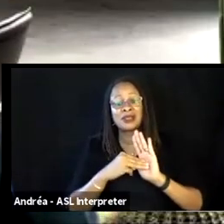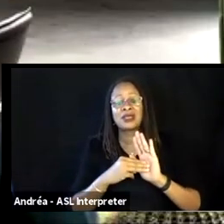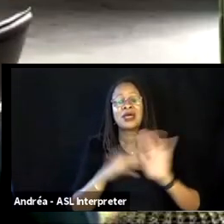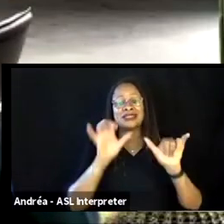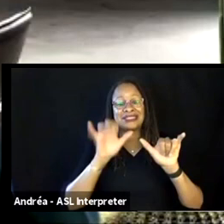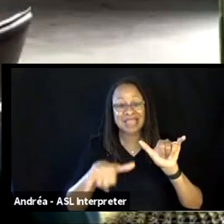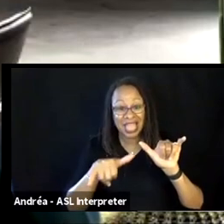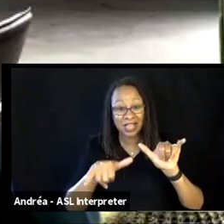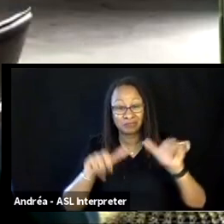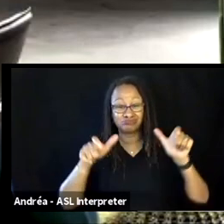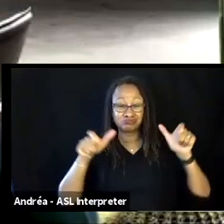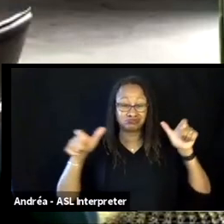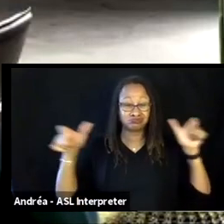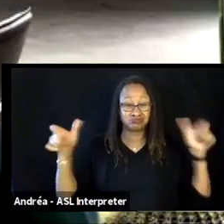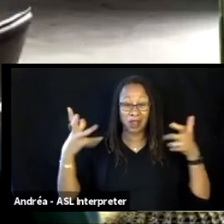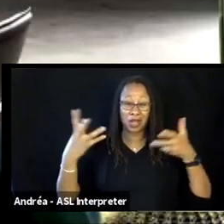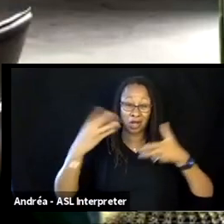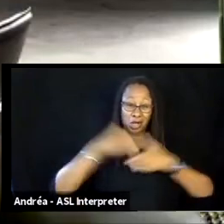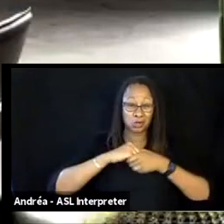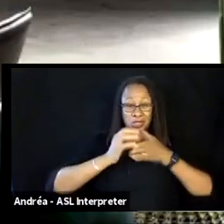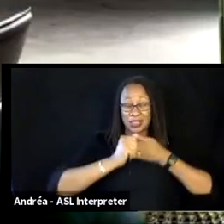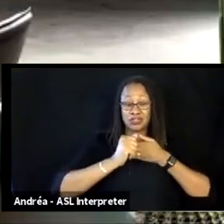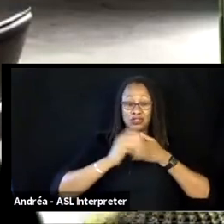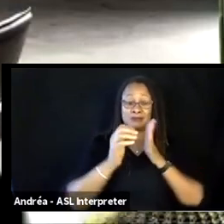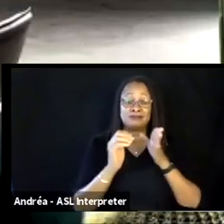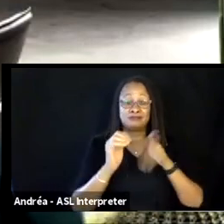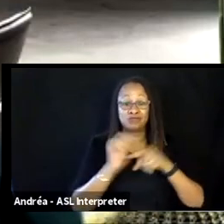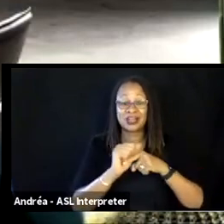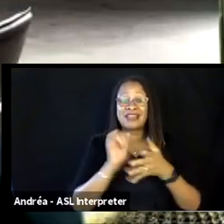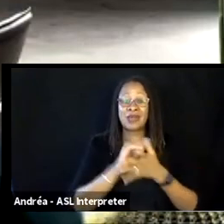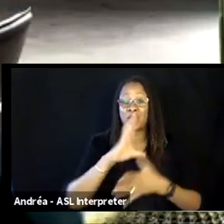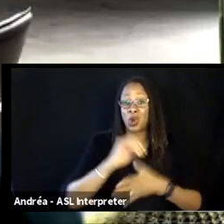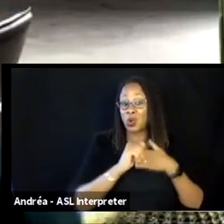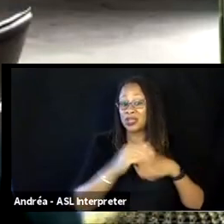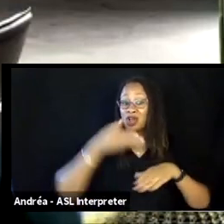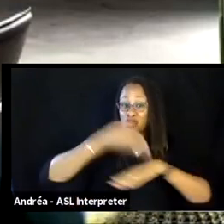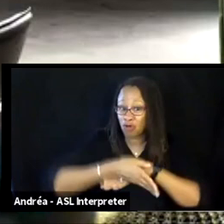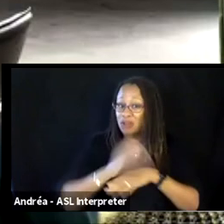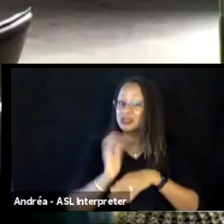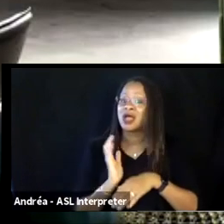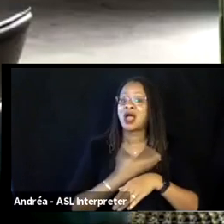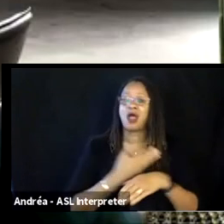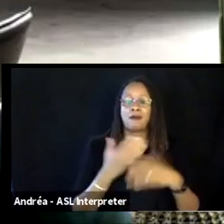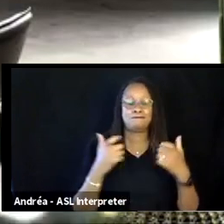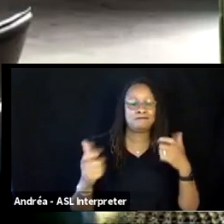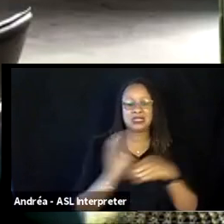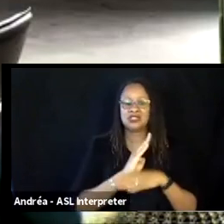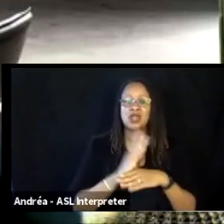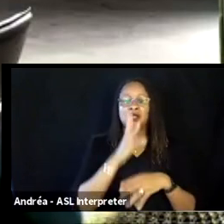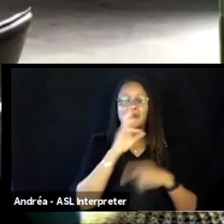scaled, inclusive leadership training that we are co-leading across all of our major industry. We're talking for